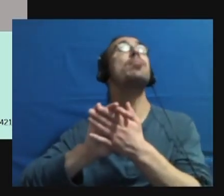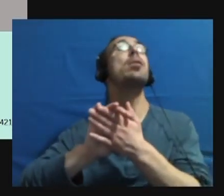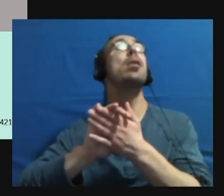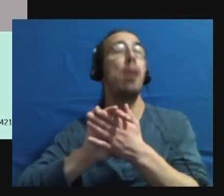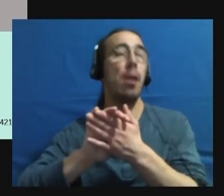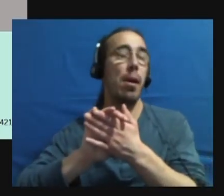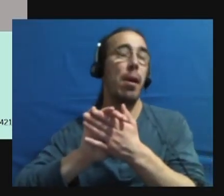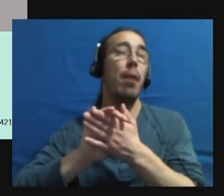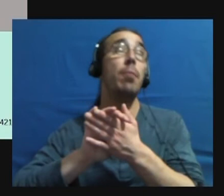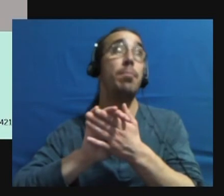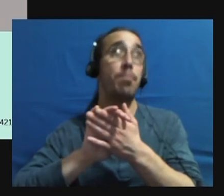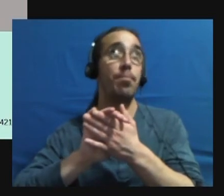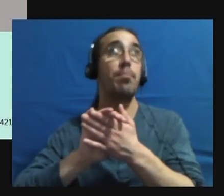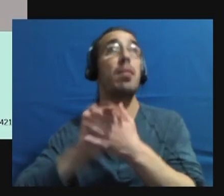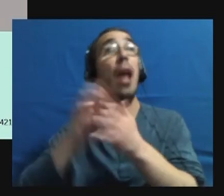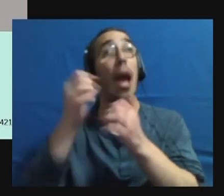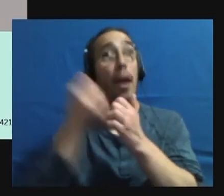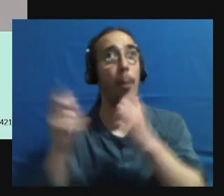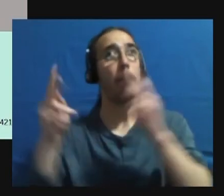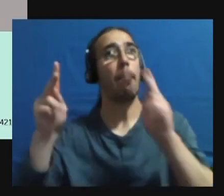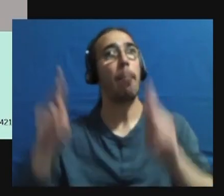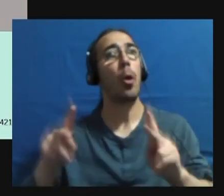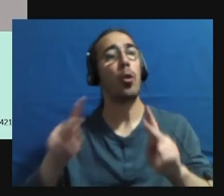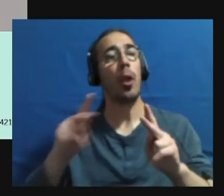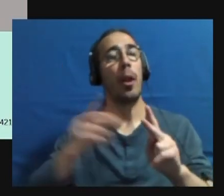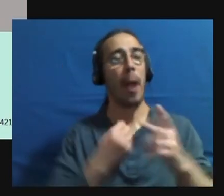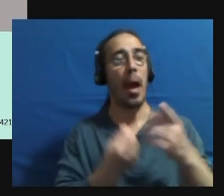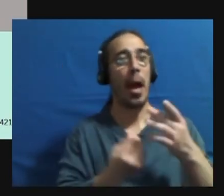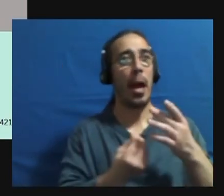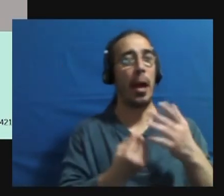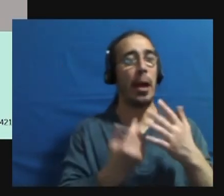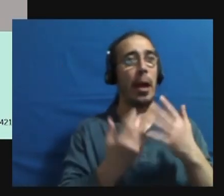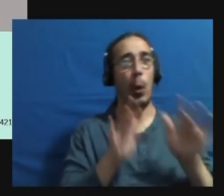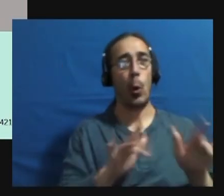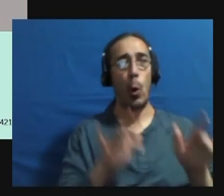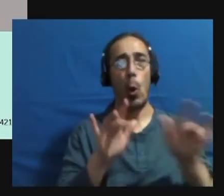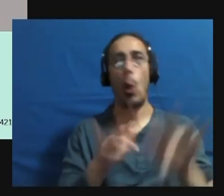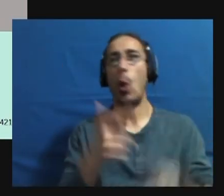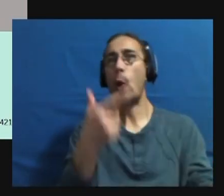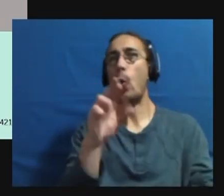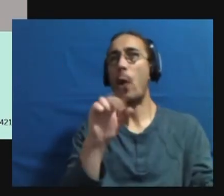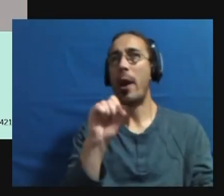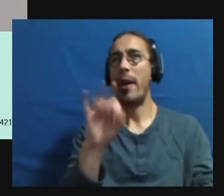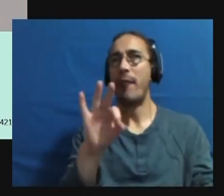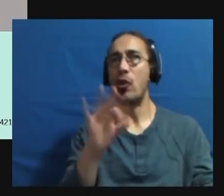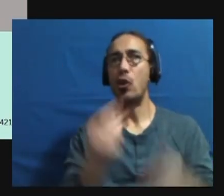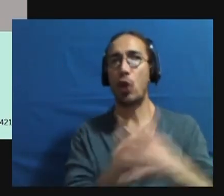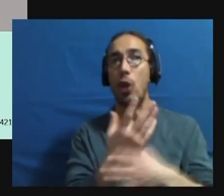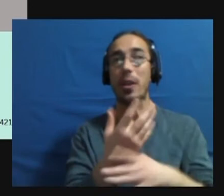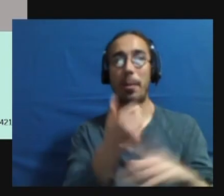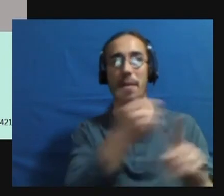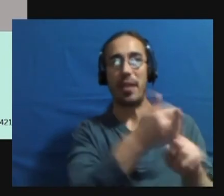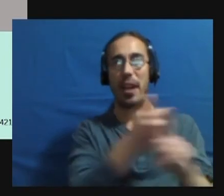I think every person in my grief garden was autistic,